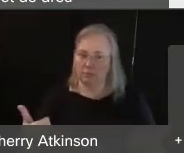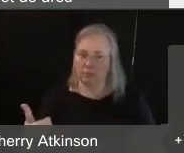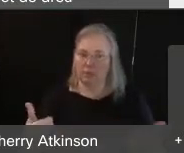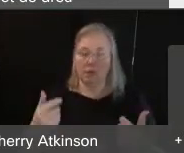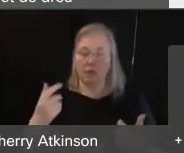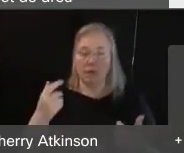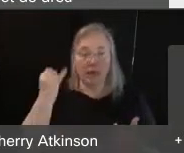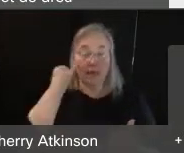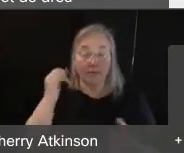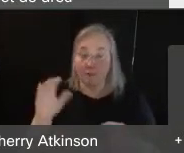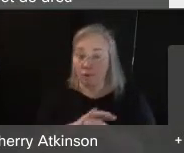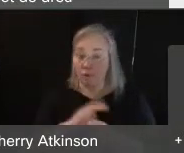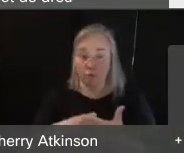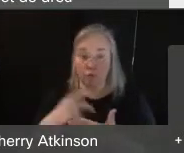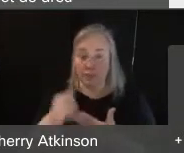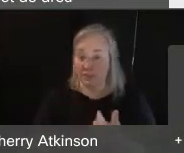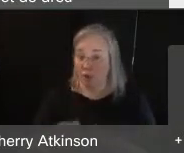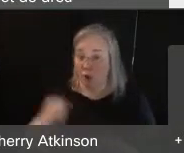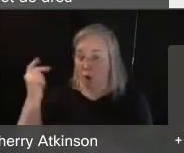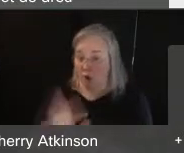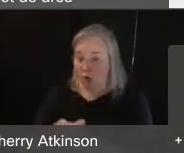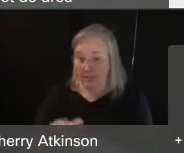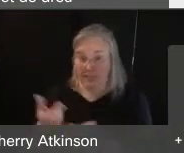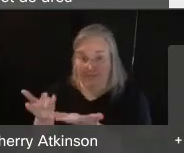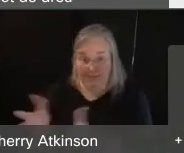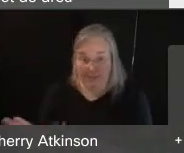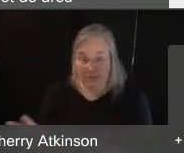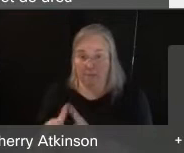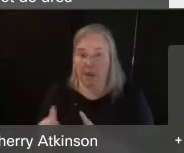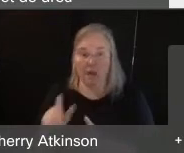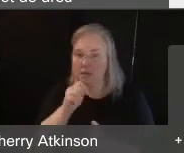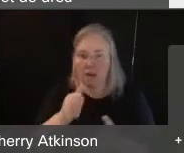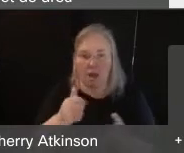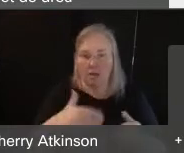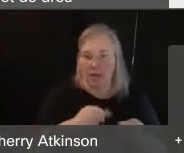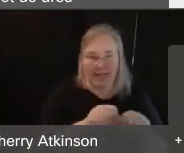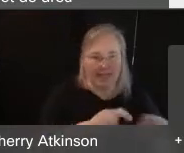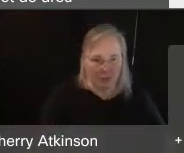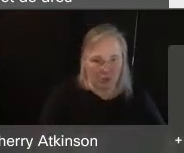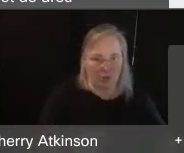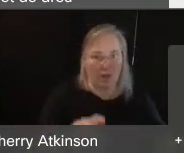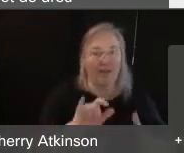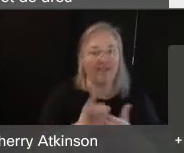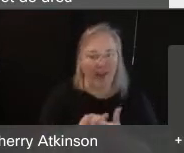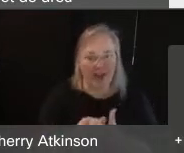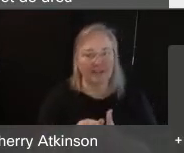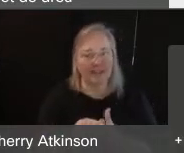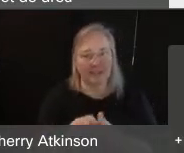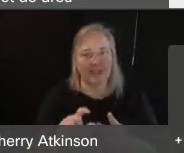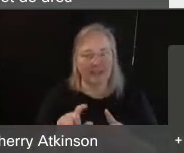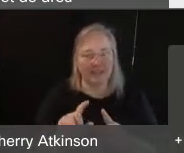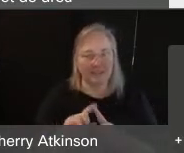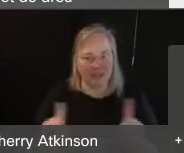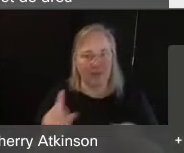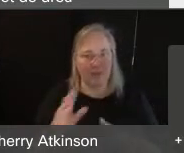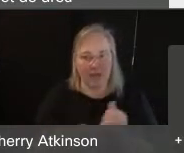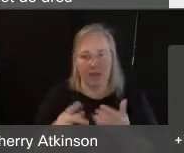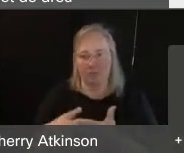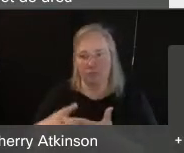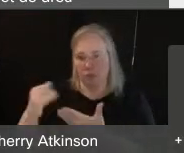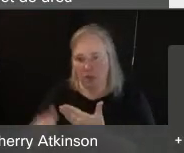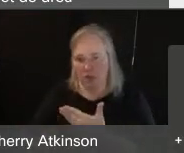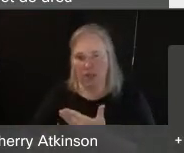project has been authorized but not issued, that's different than a project has been